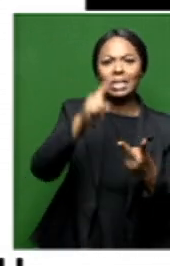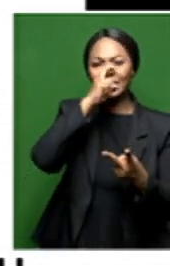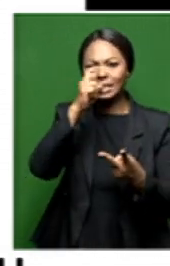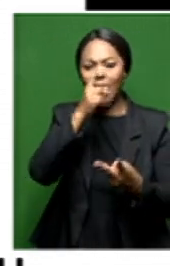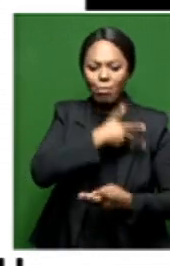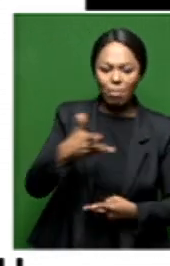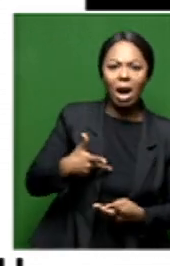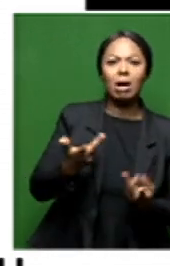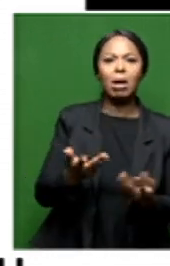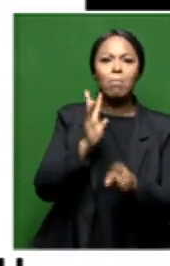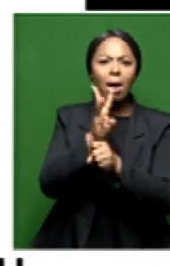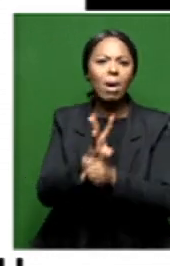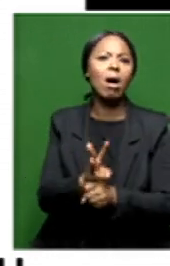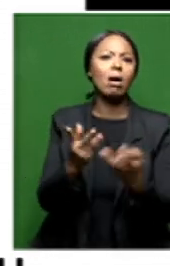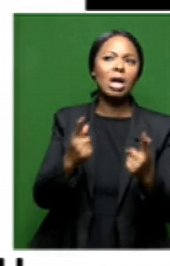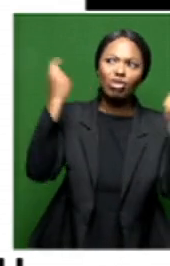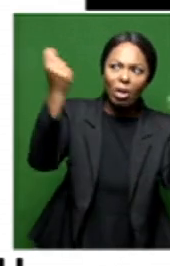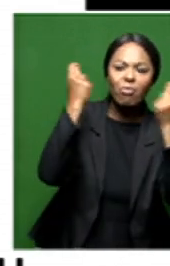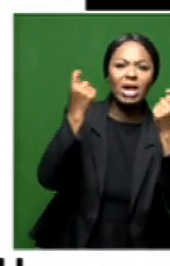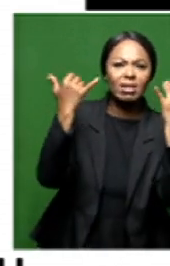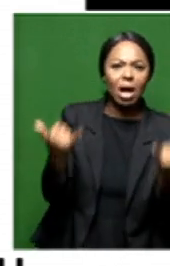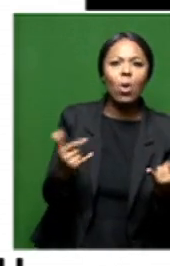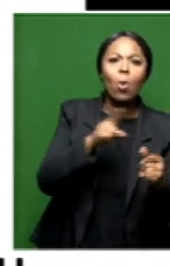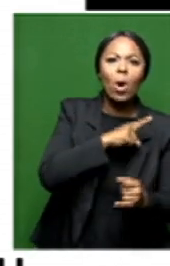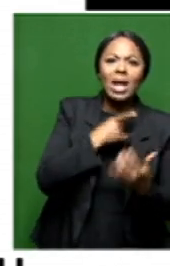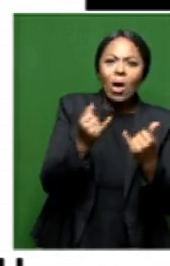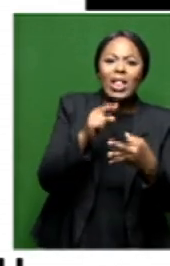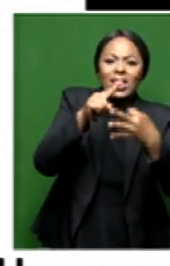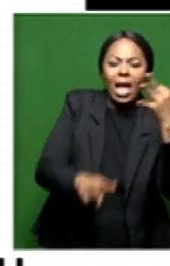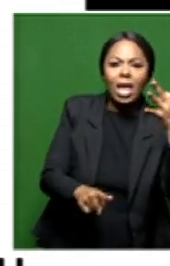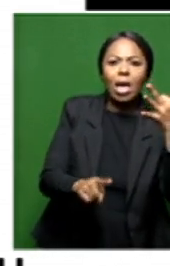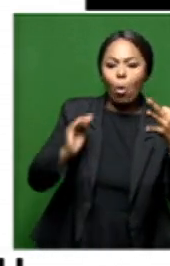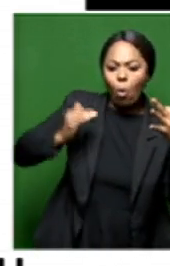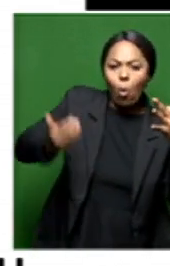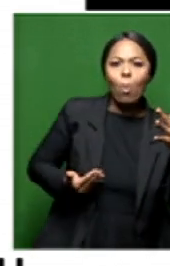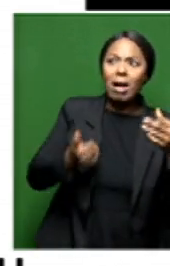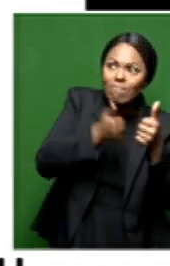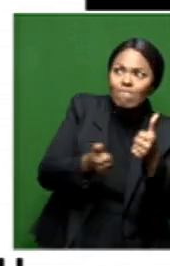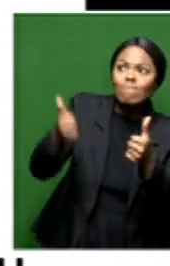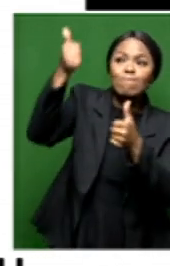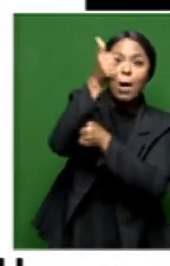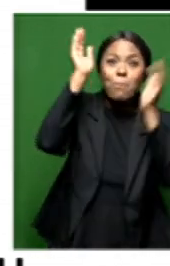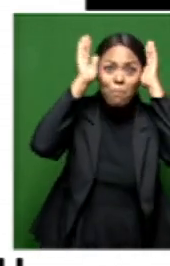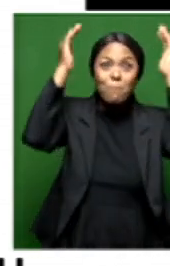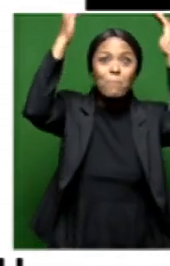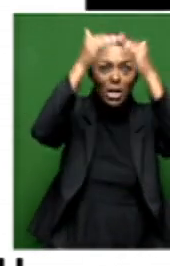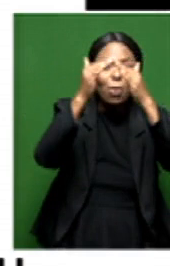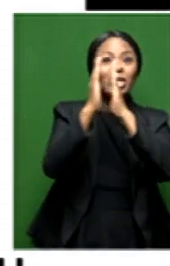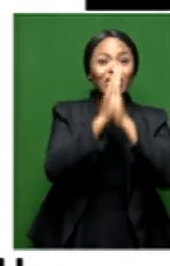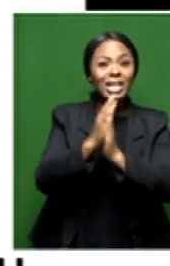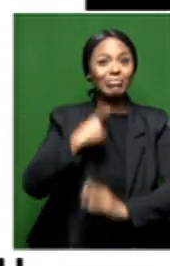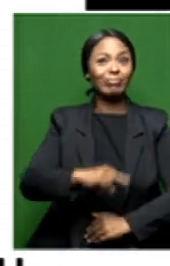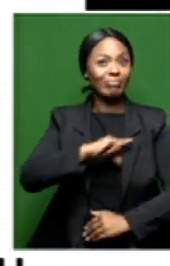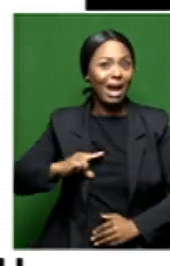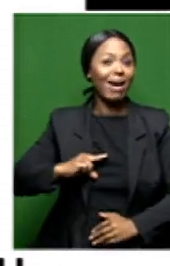clergy, and celebrate that now we even have three women bishops within the Anglican Church of South Africa. What a joy